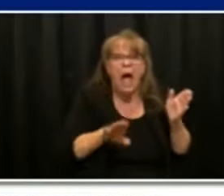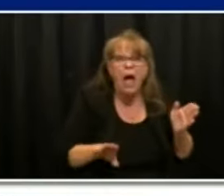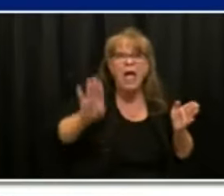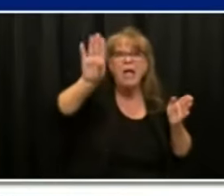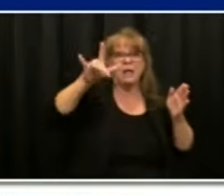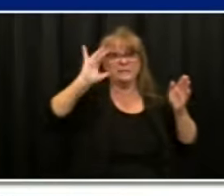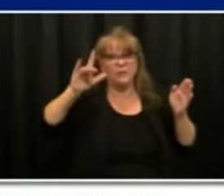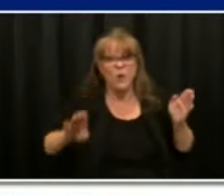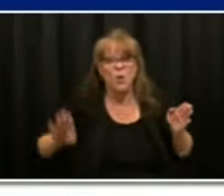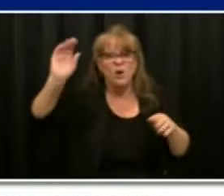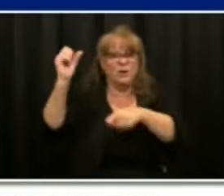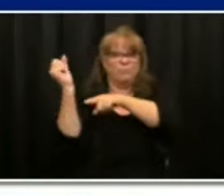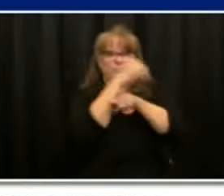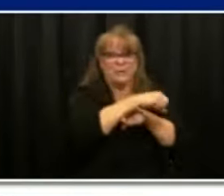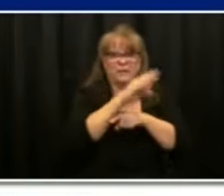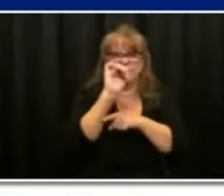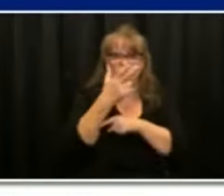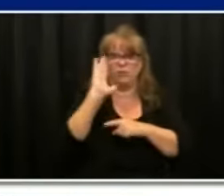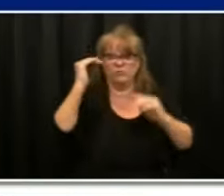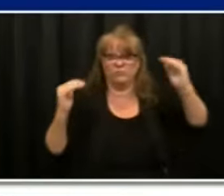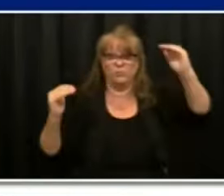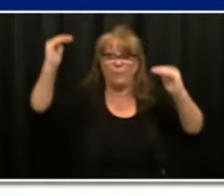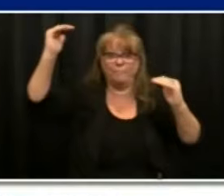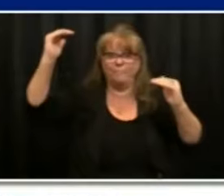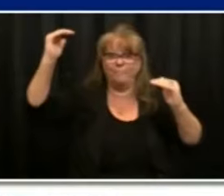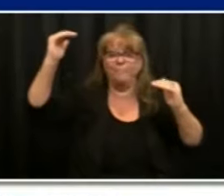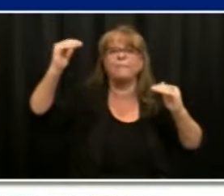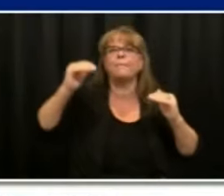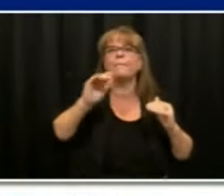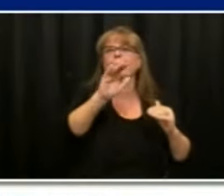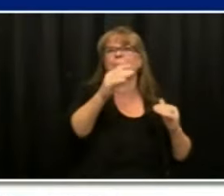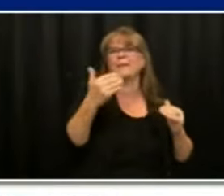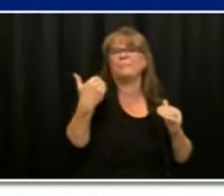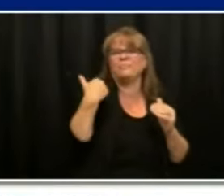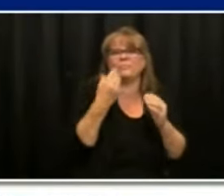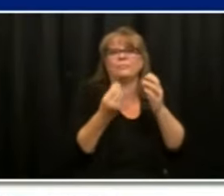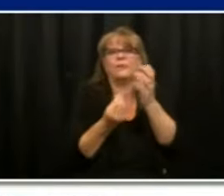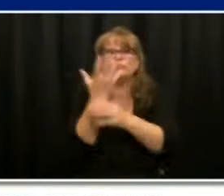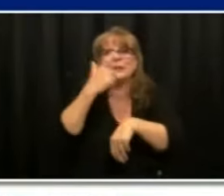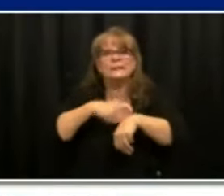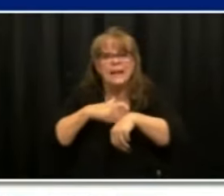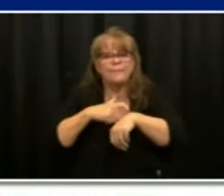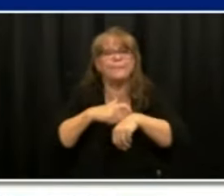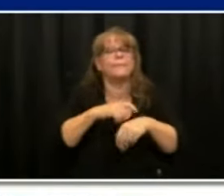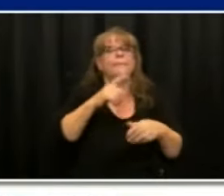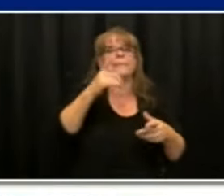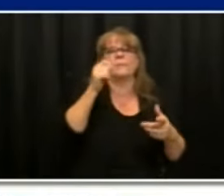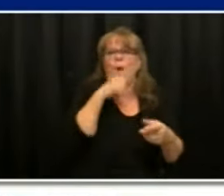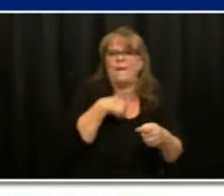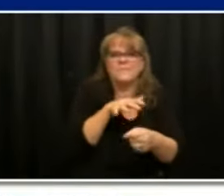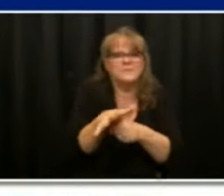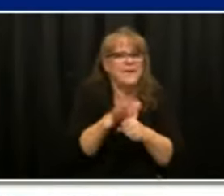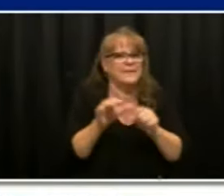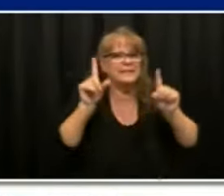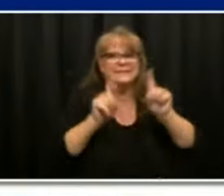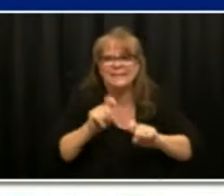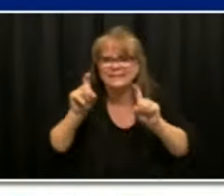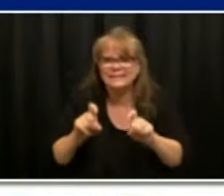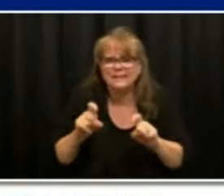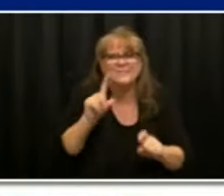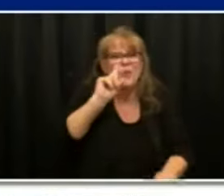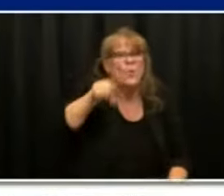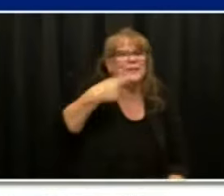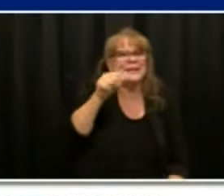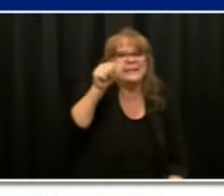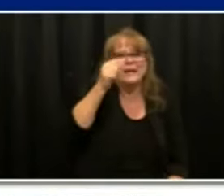cases. In the spring, with much less testing available, we estimated that about 10% of symptomatic and asymptomatic cases were